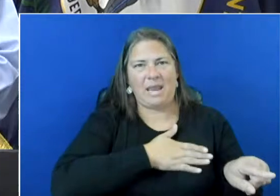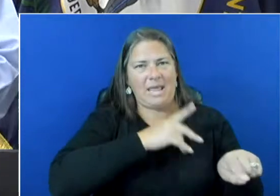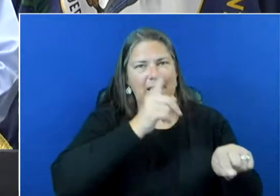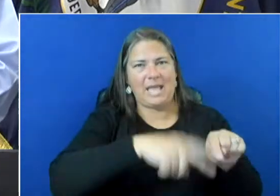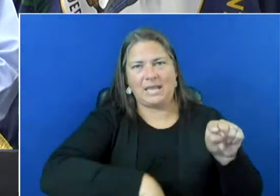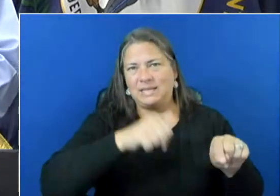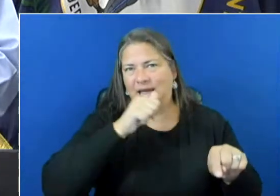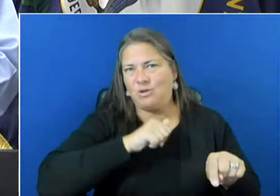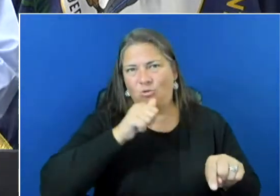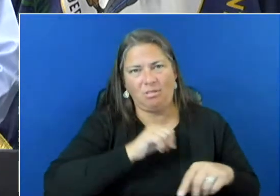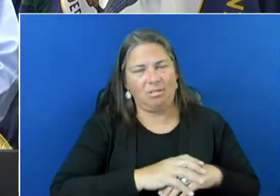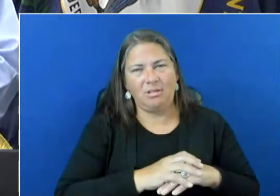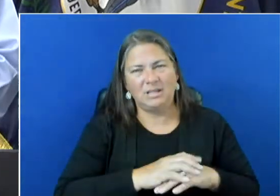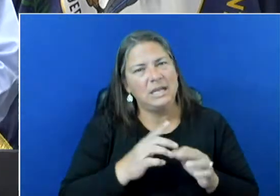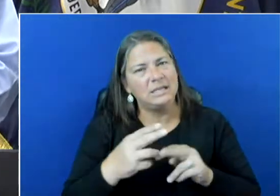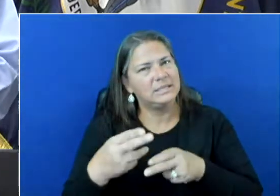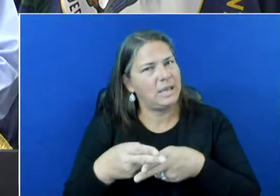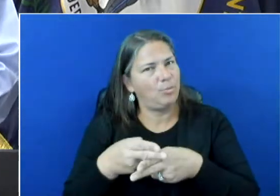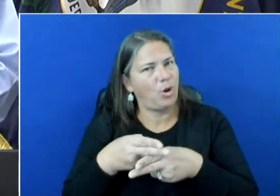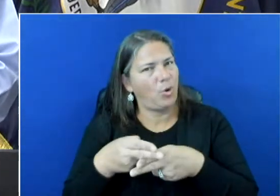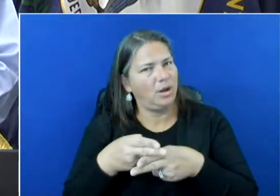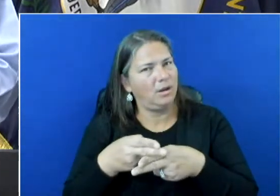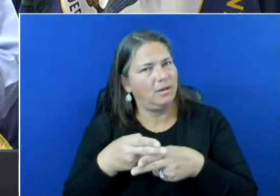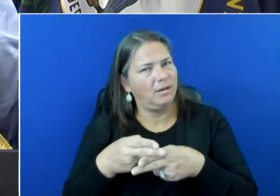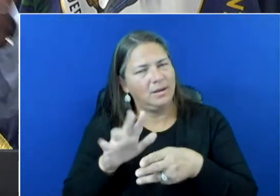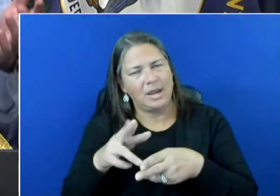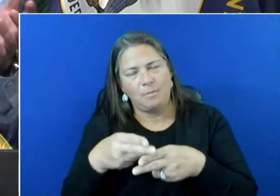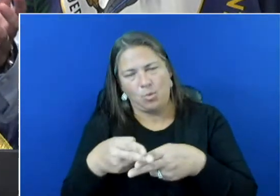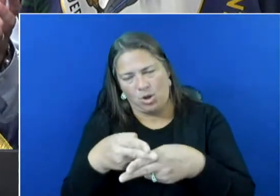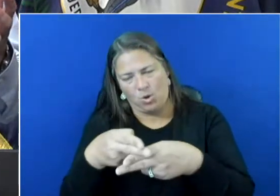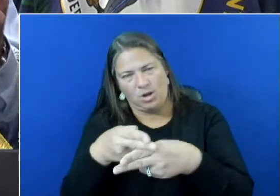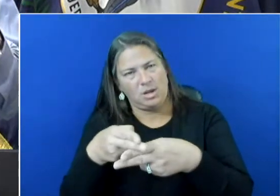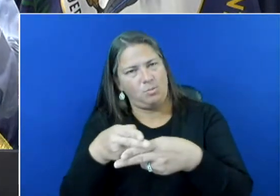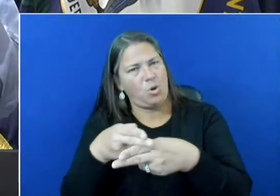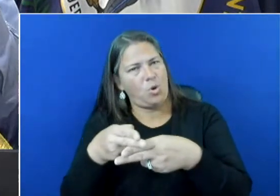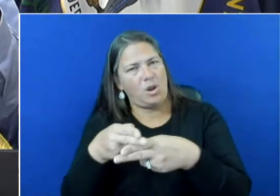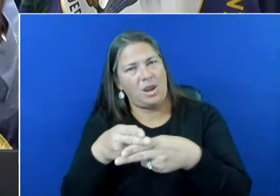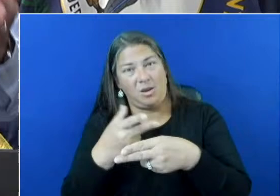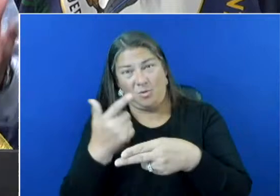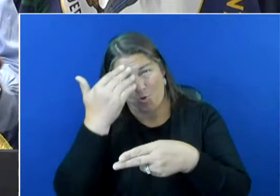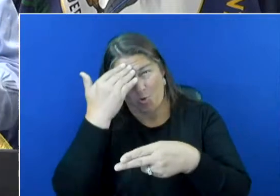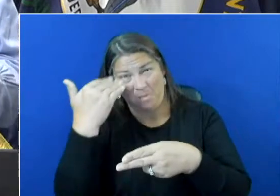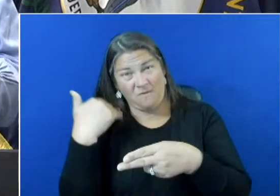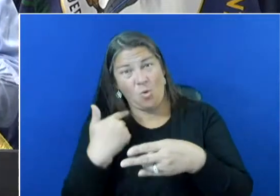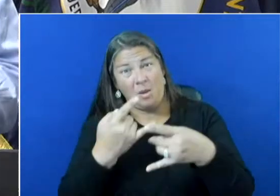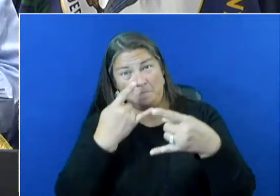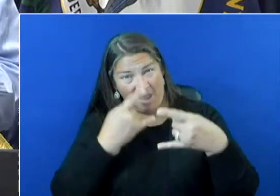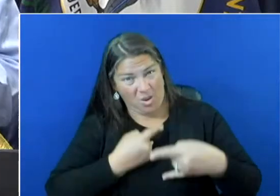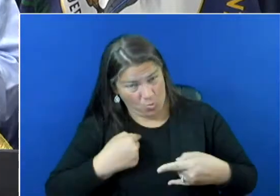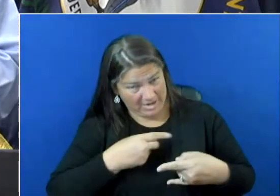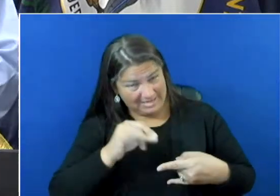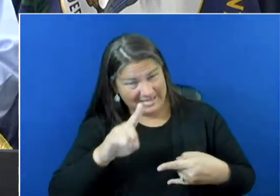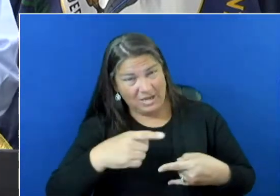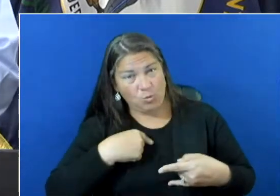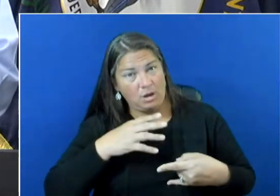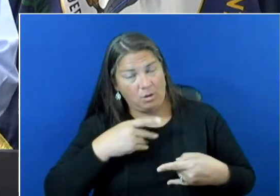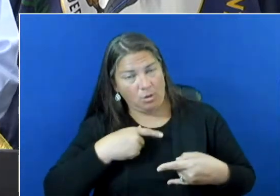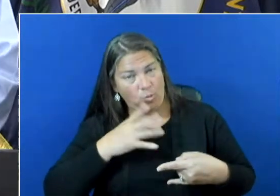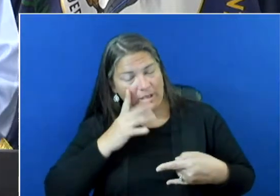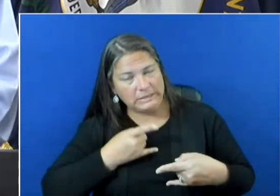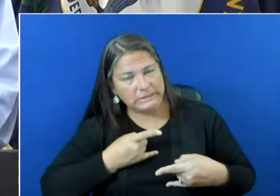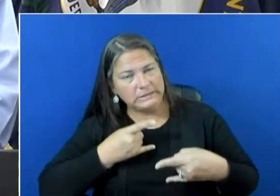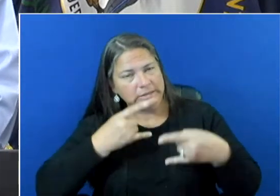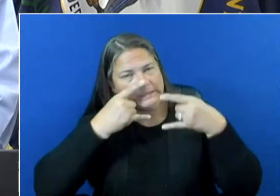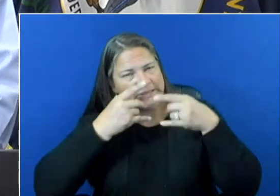It's temporary. It is absolutely temporary. We removed it before. We'll remove the guidance again. We just need to get to a